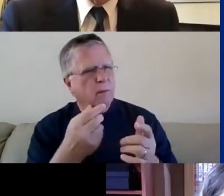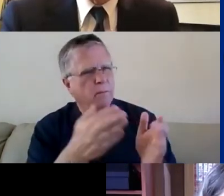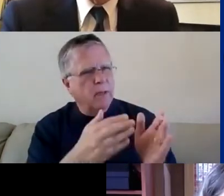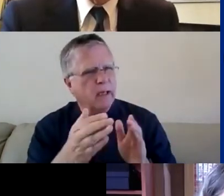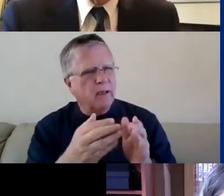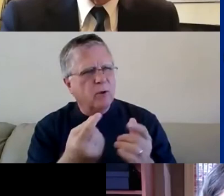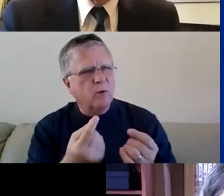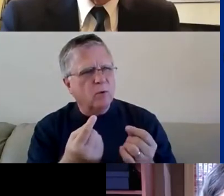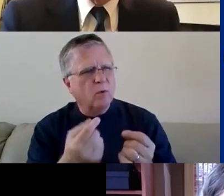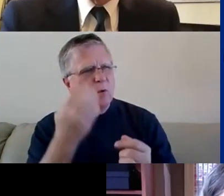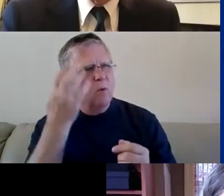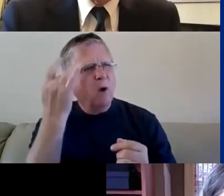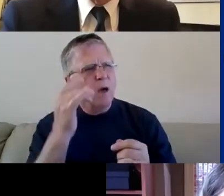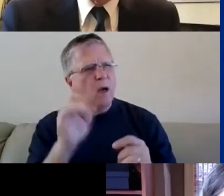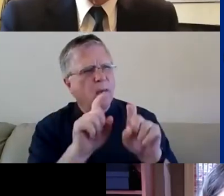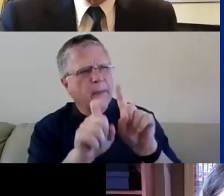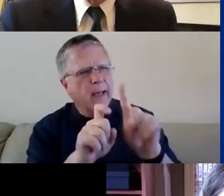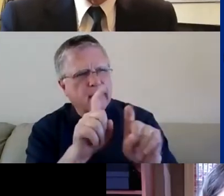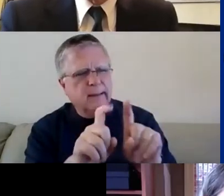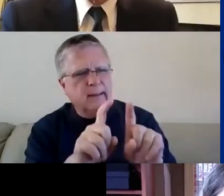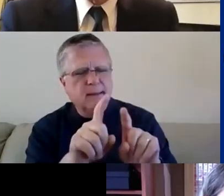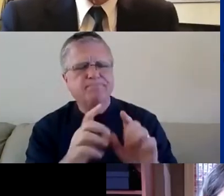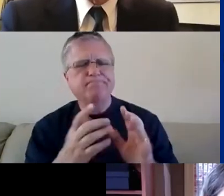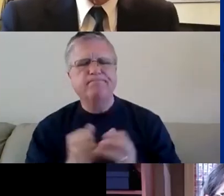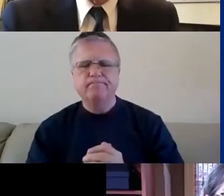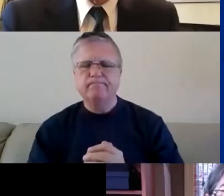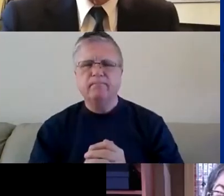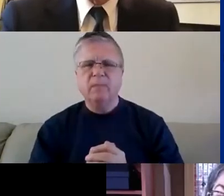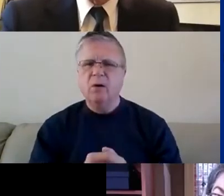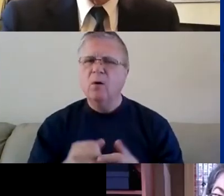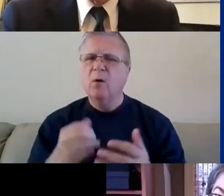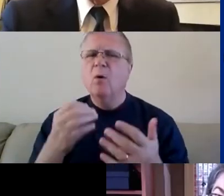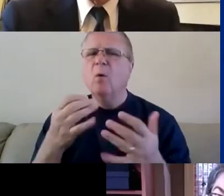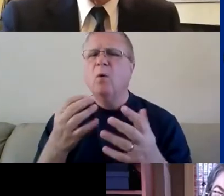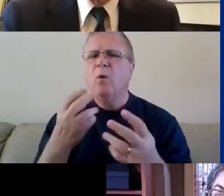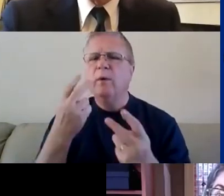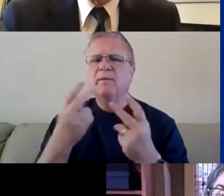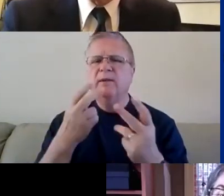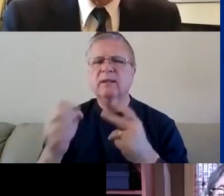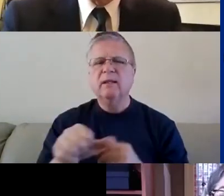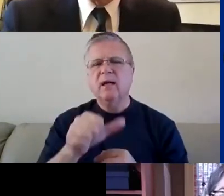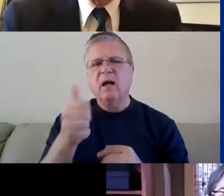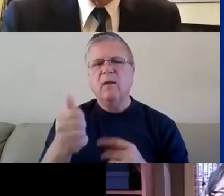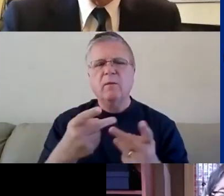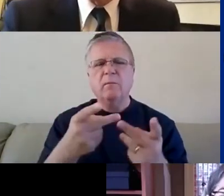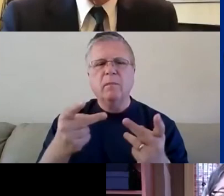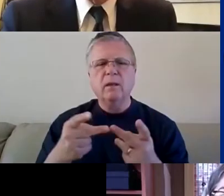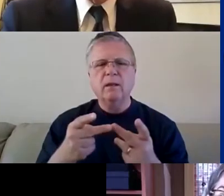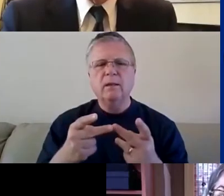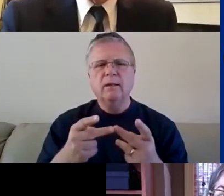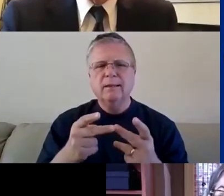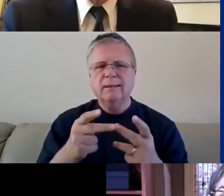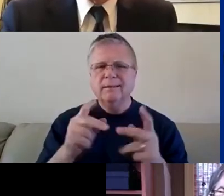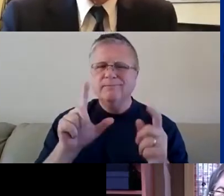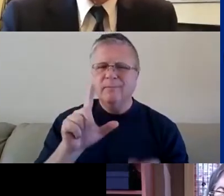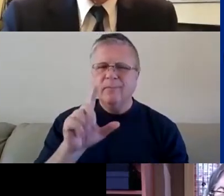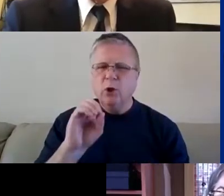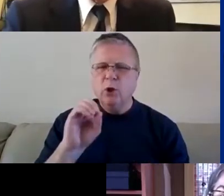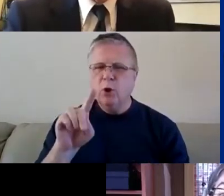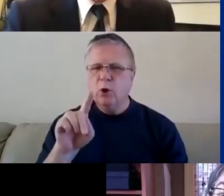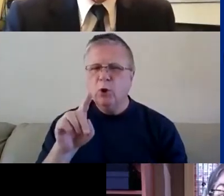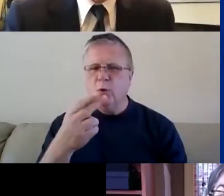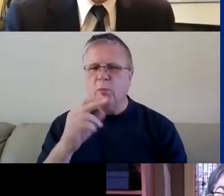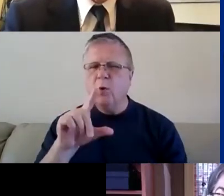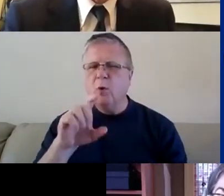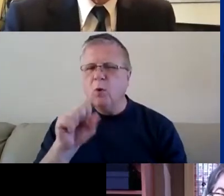asking because what we've seen elsewhere is loopholes we had